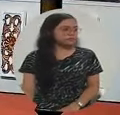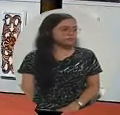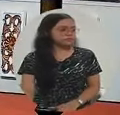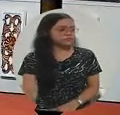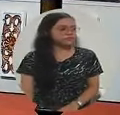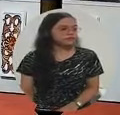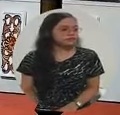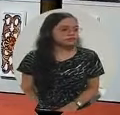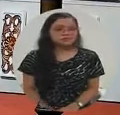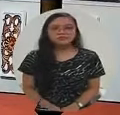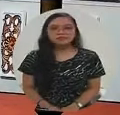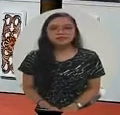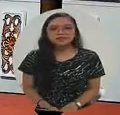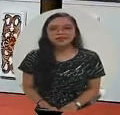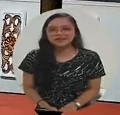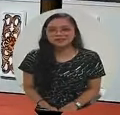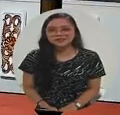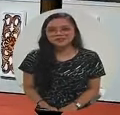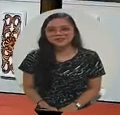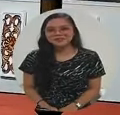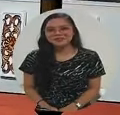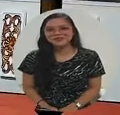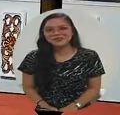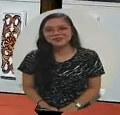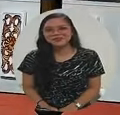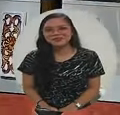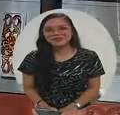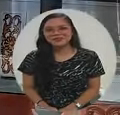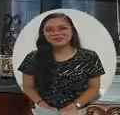Stephen, ang lisura dagang mga Amerikano eh.